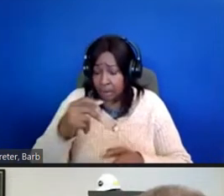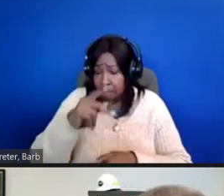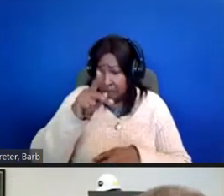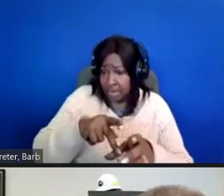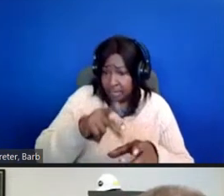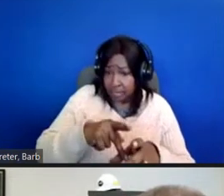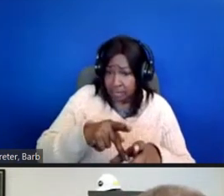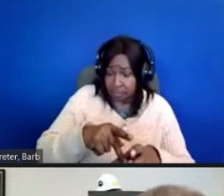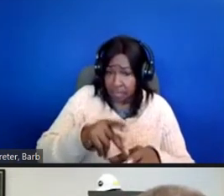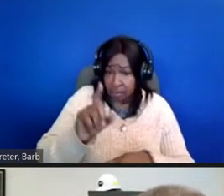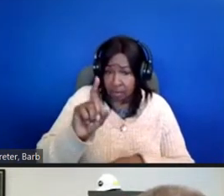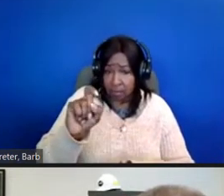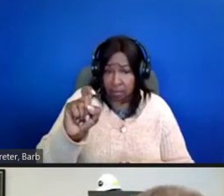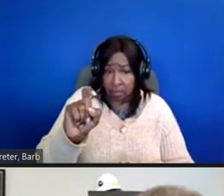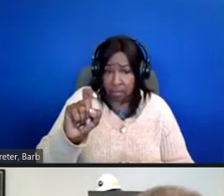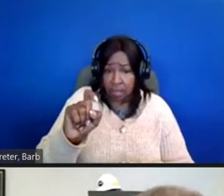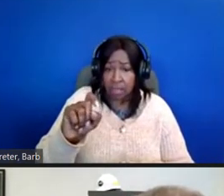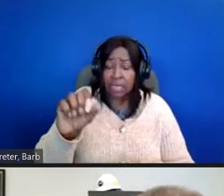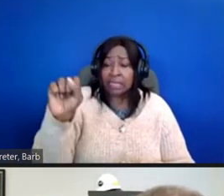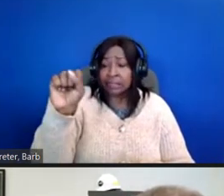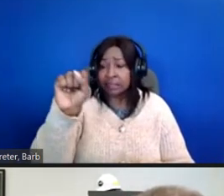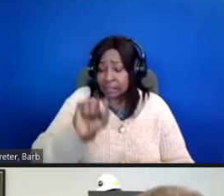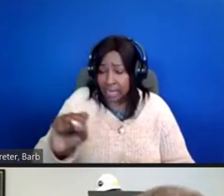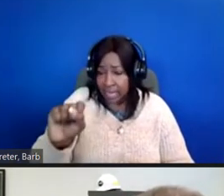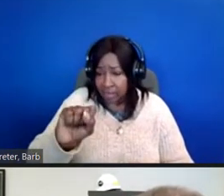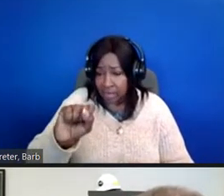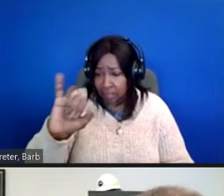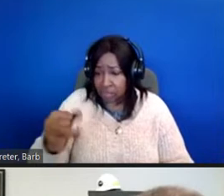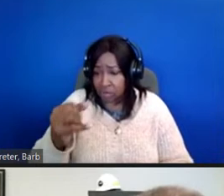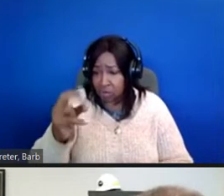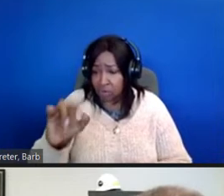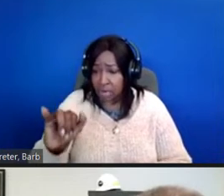Yeah, it's Saturday, July 22nd.